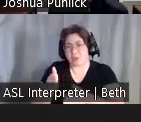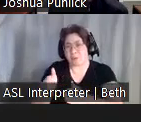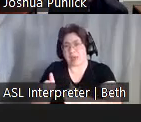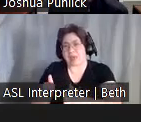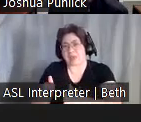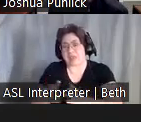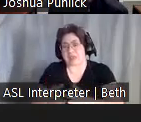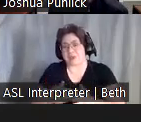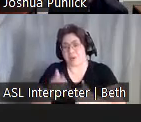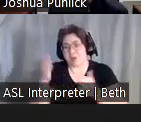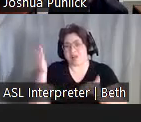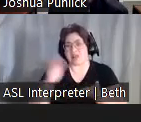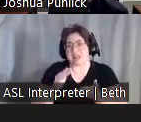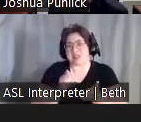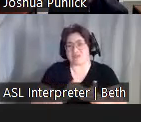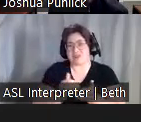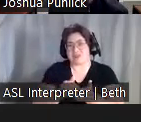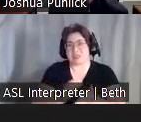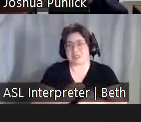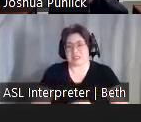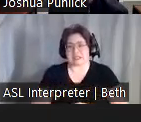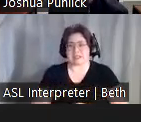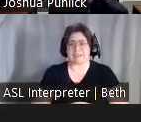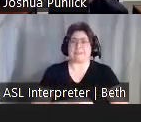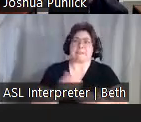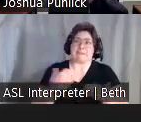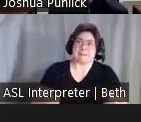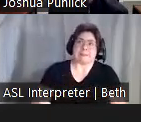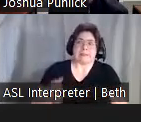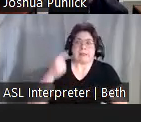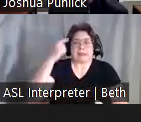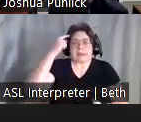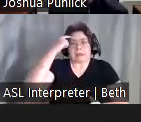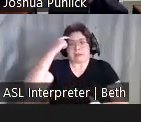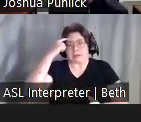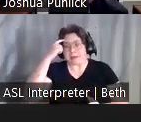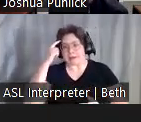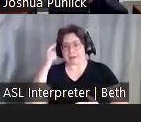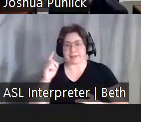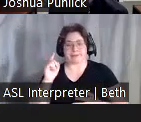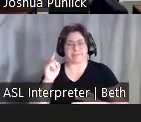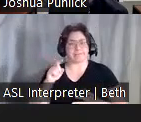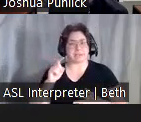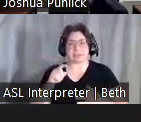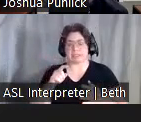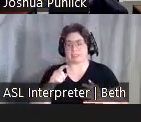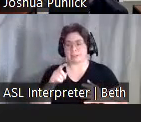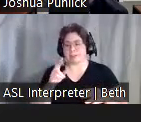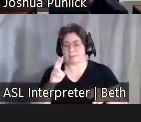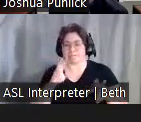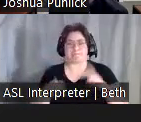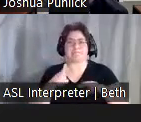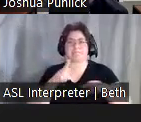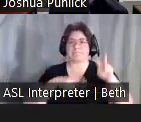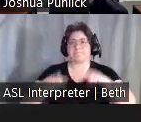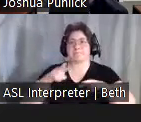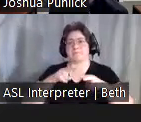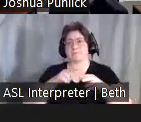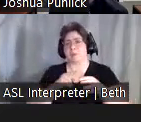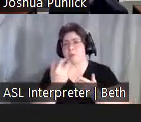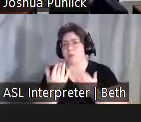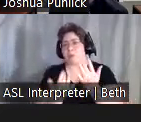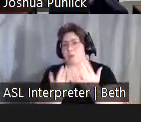Yeah, I think you're just going to have to stay on top of it with your burn program. Make sure you take advantage